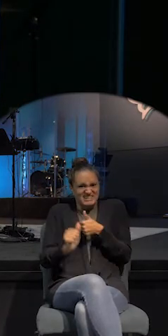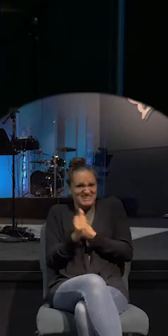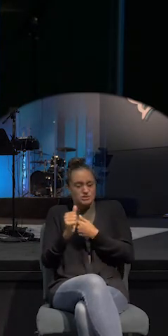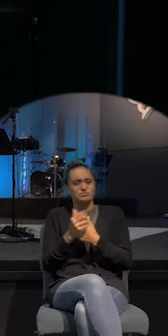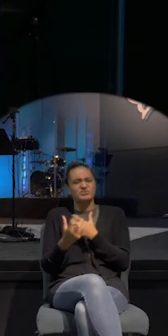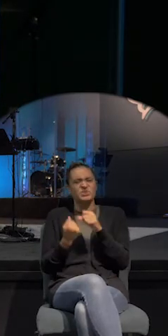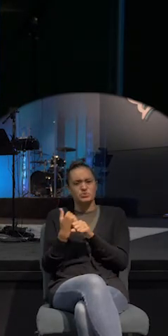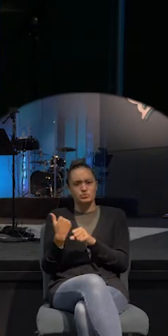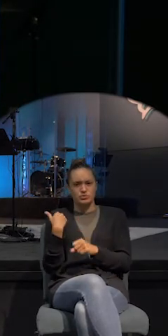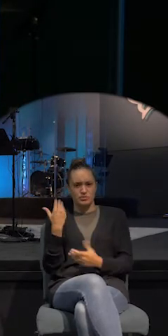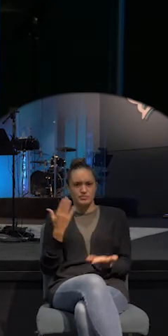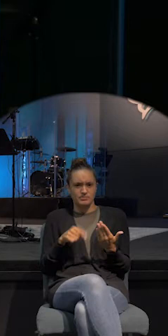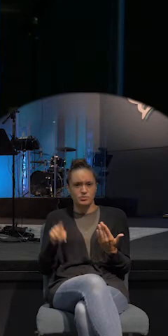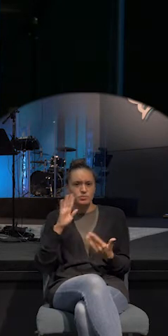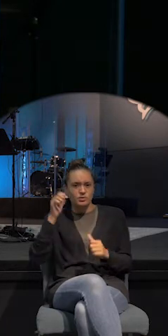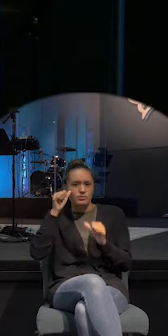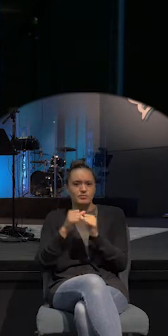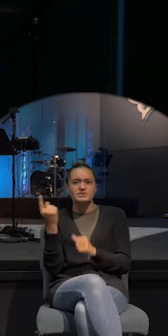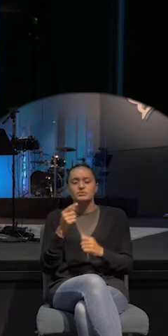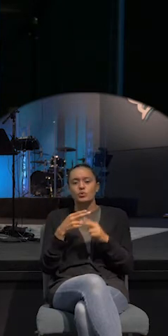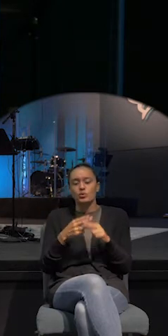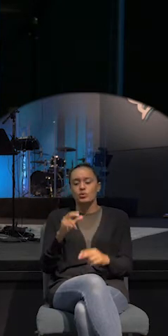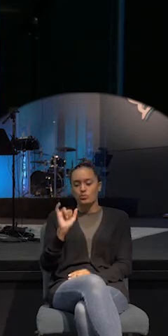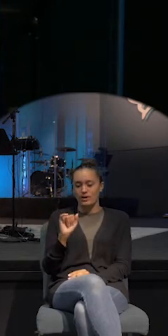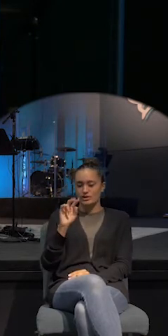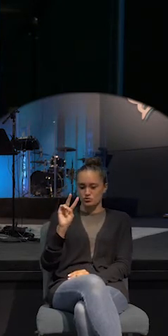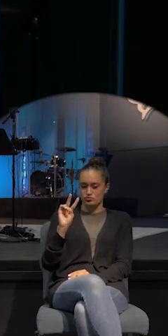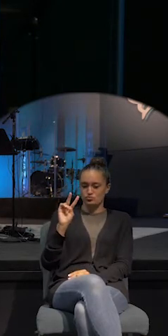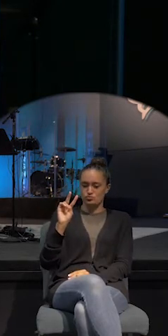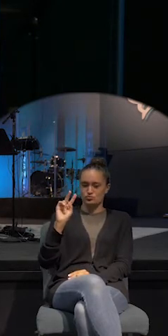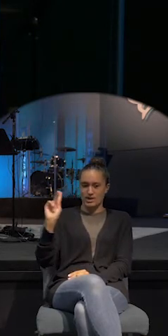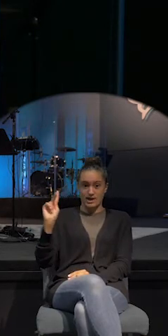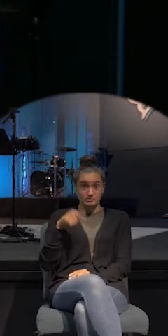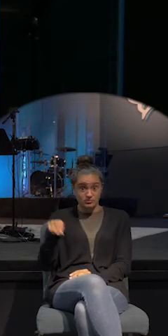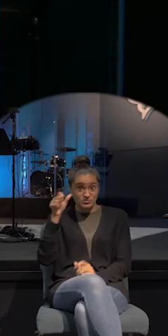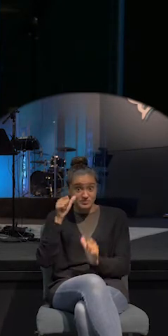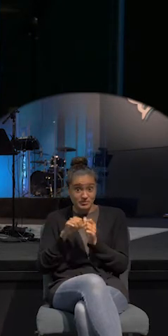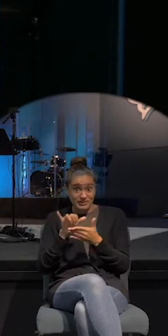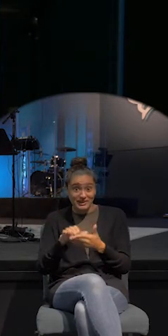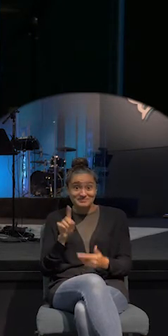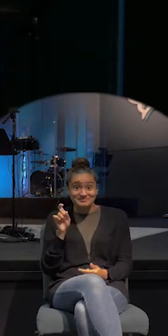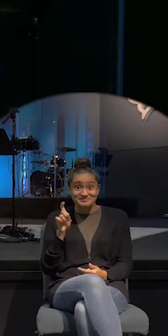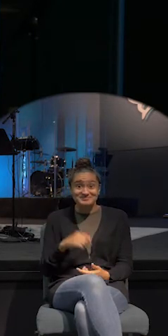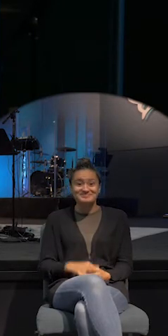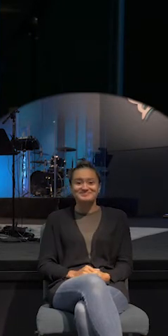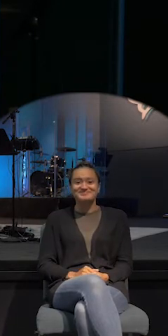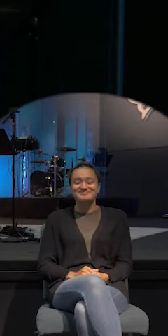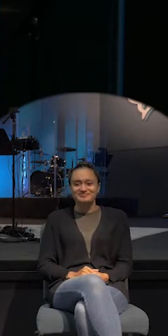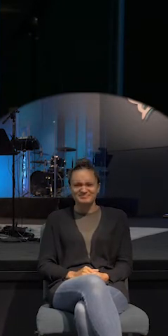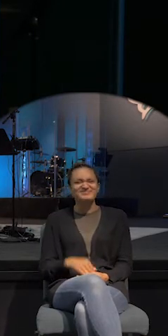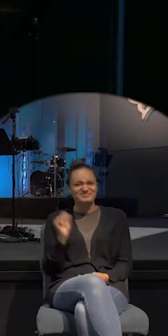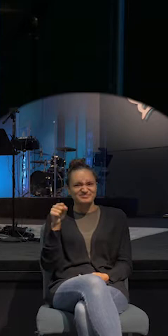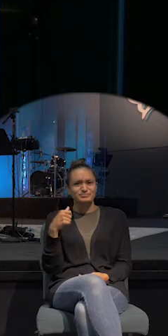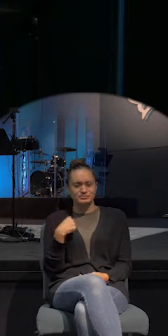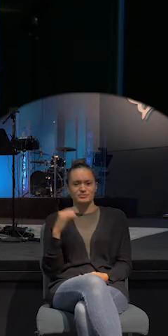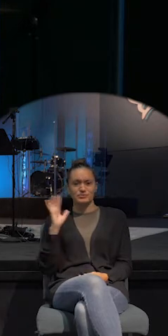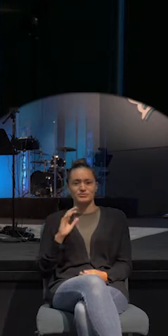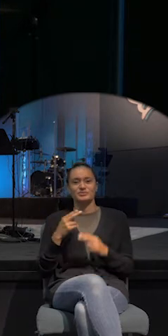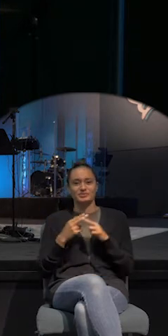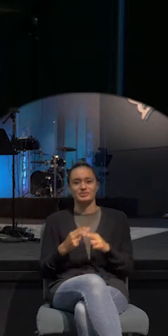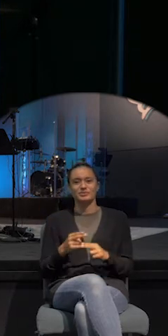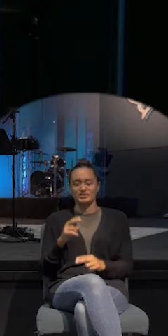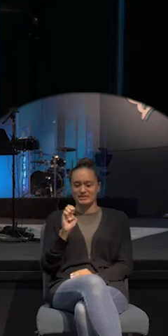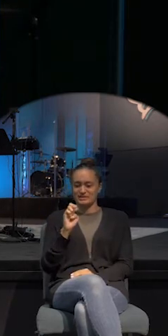remember something was called Y2K. You guys remember that? Yeah, I used to say